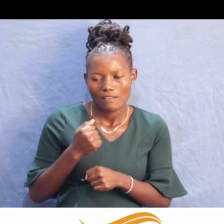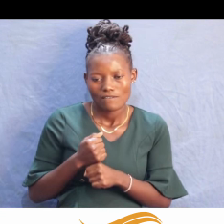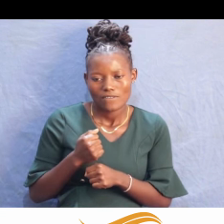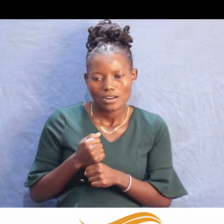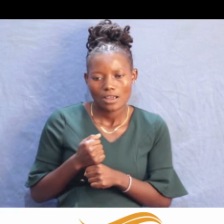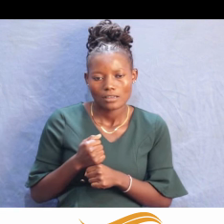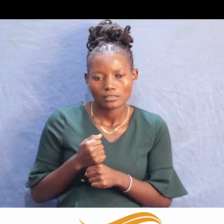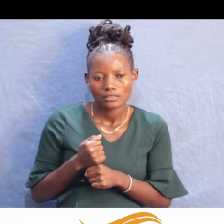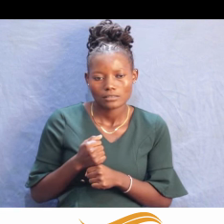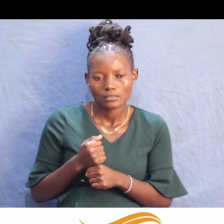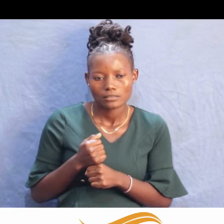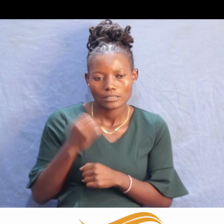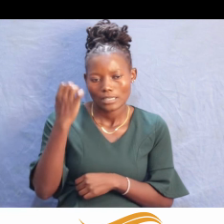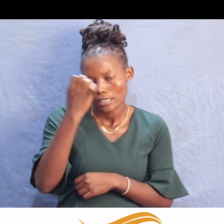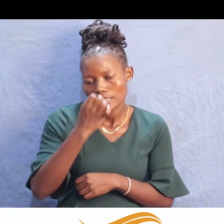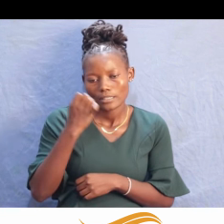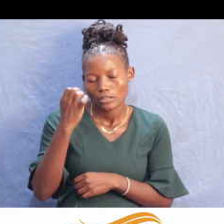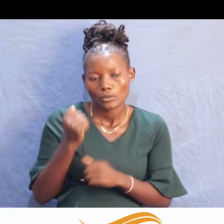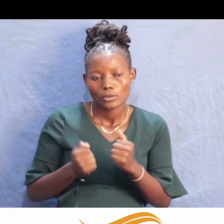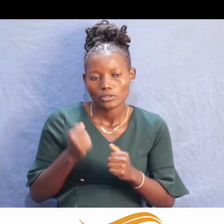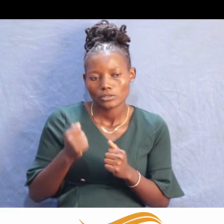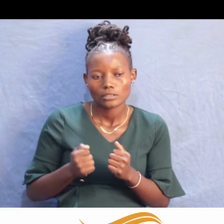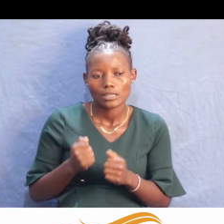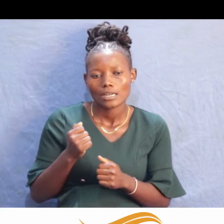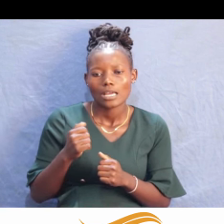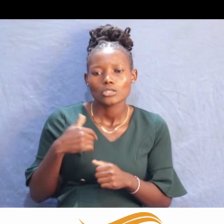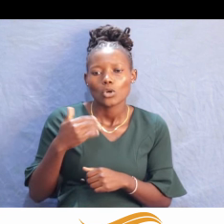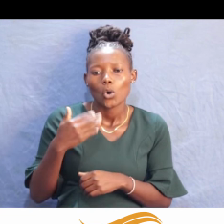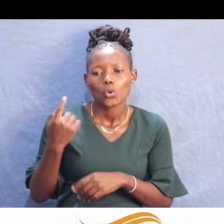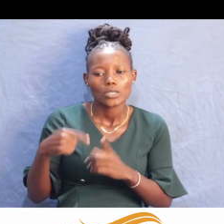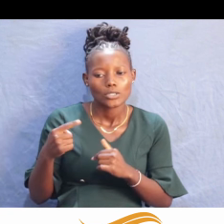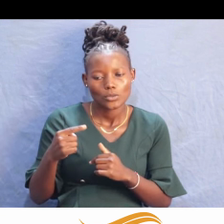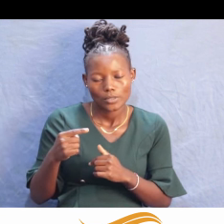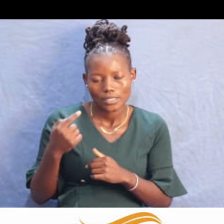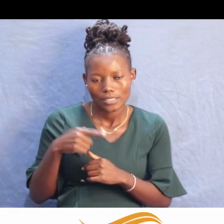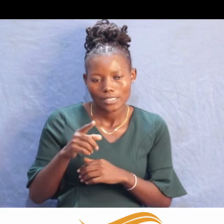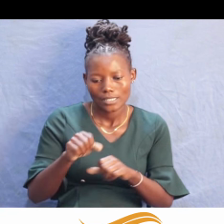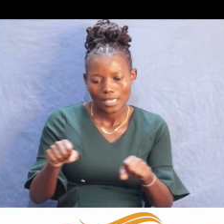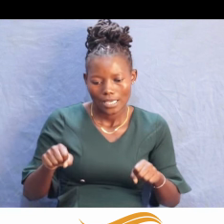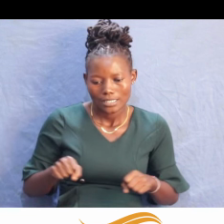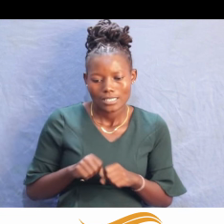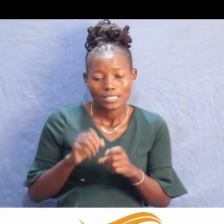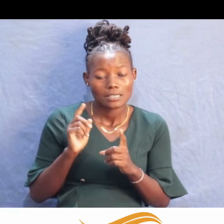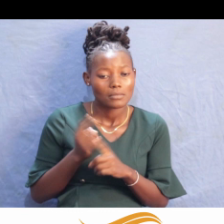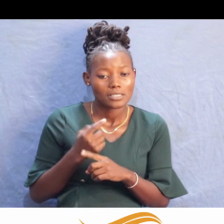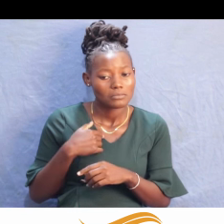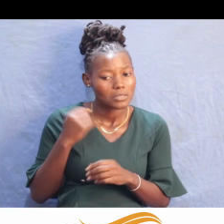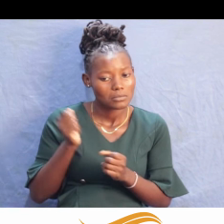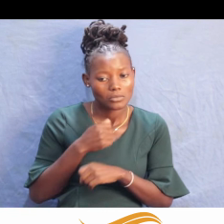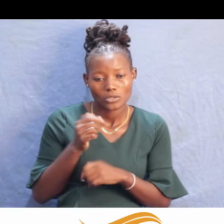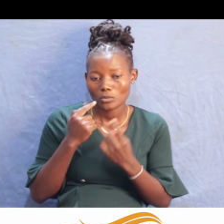when Ethiopian runners always win the races. Their genetics and their system's a little different, and I can't speak to